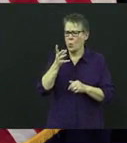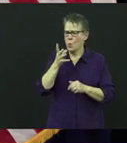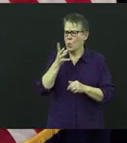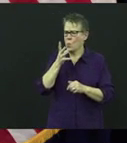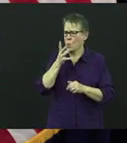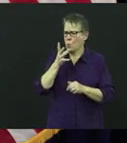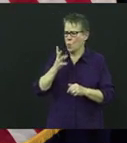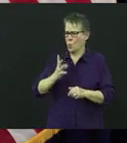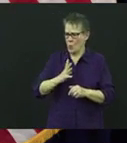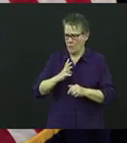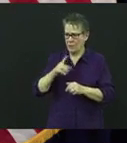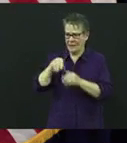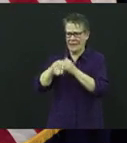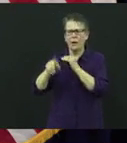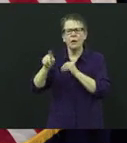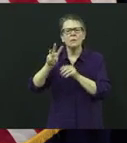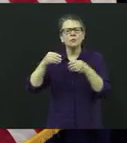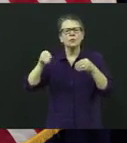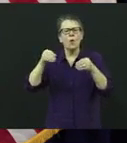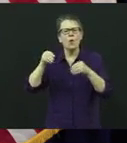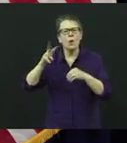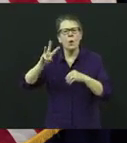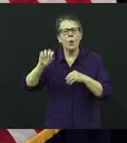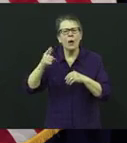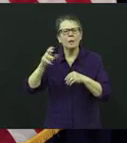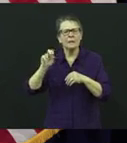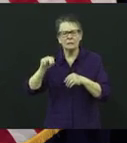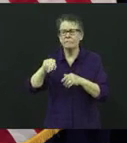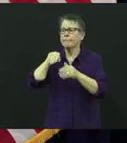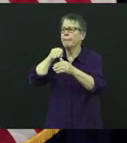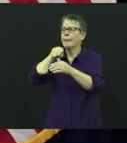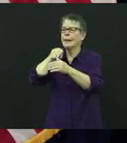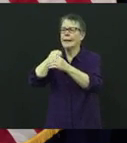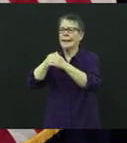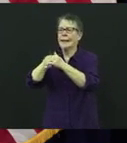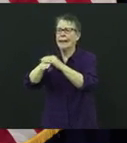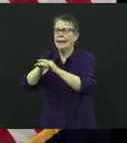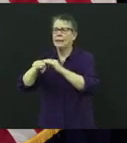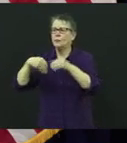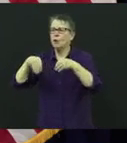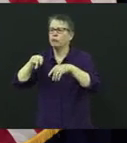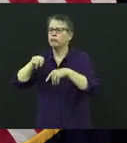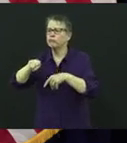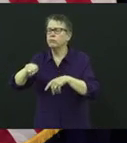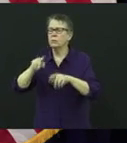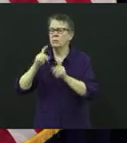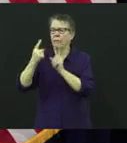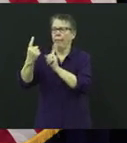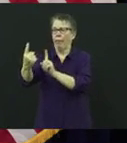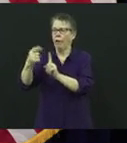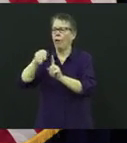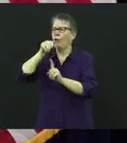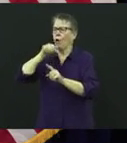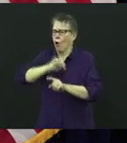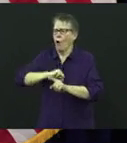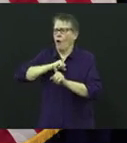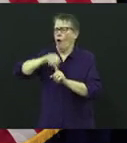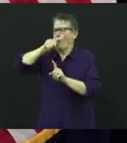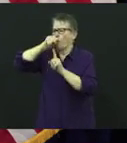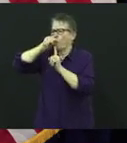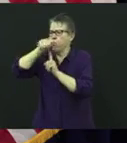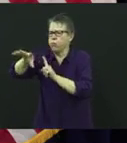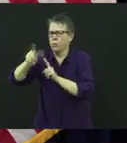is being issued for terroristic threats, harassment, and obstruction. This is not an EO